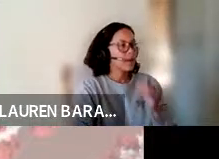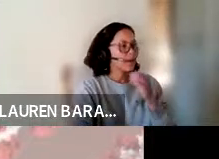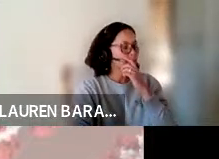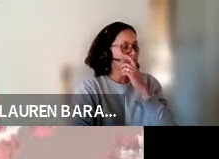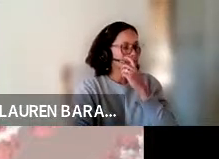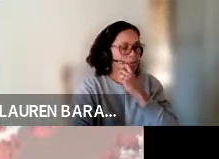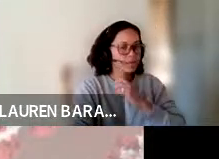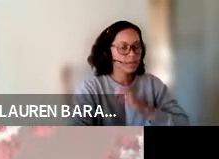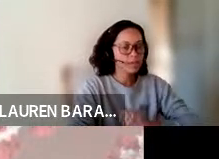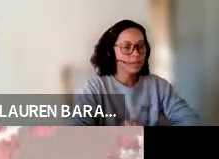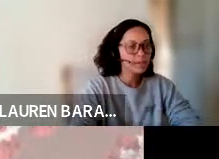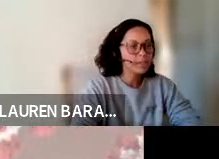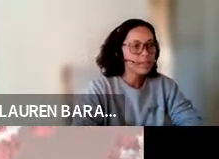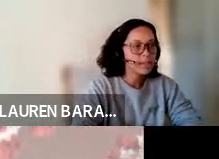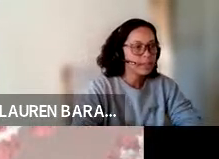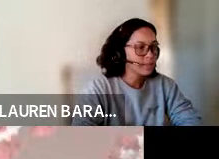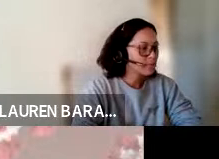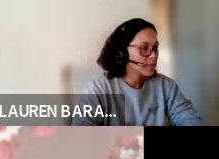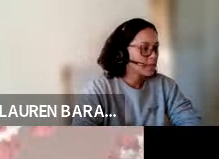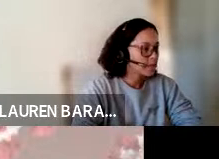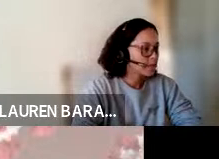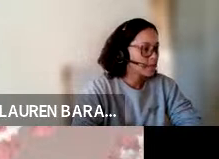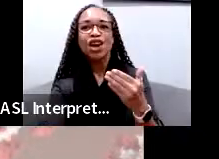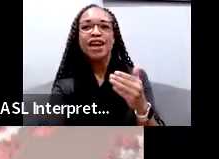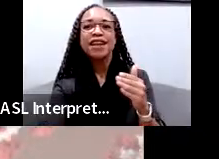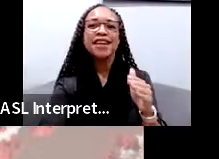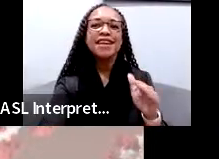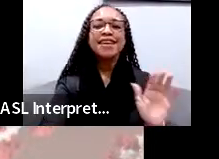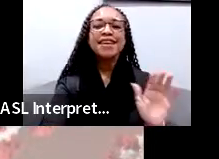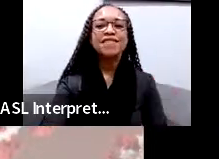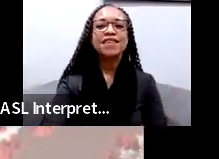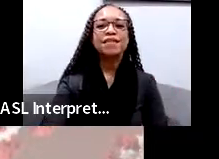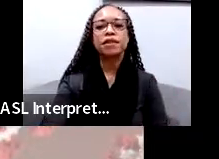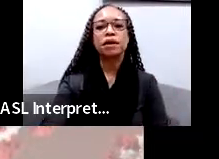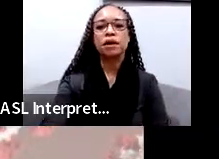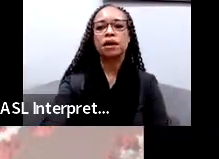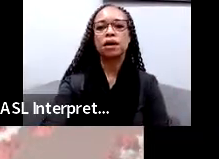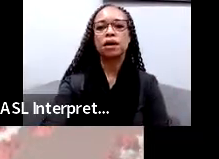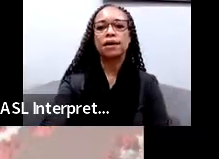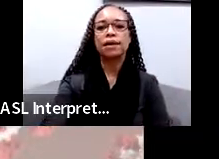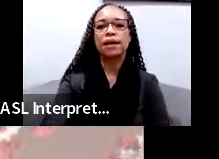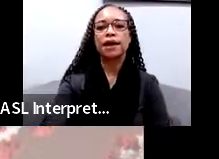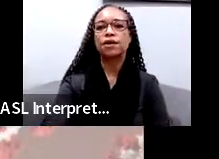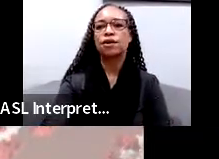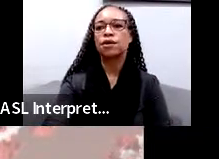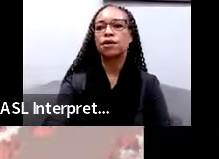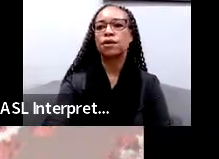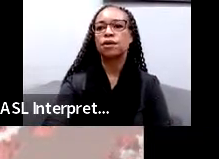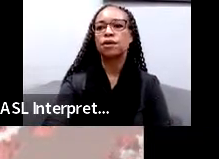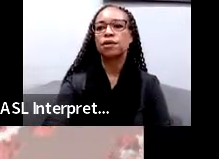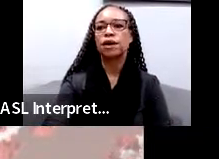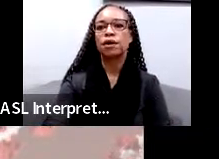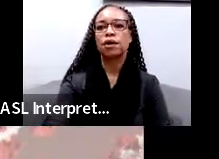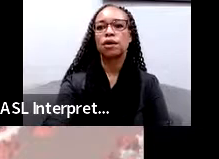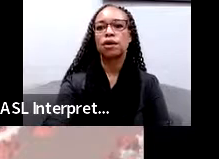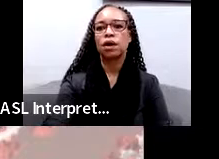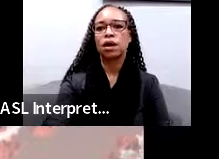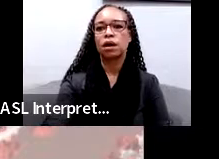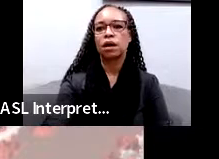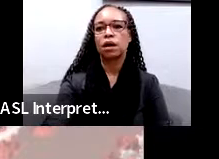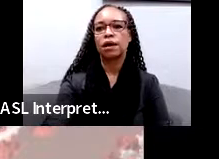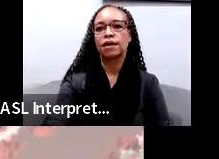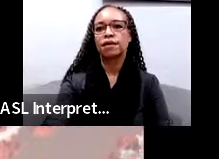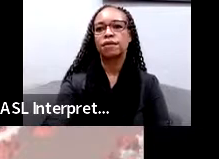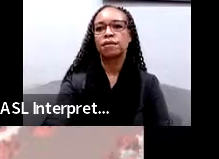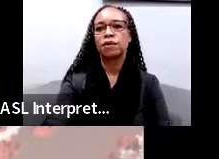Okay. Good evening and Buenas welcome. tardes, bienvenidos.